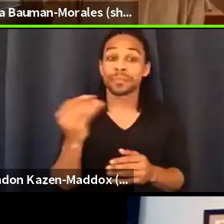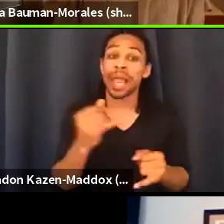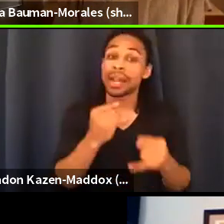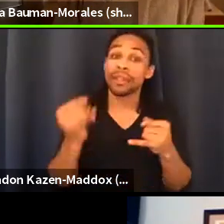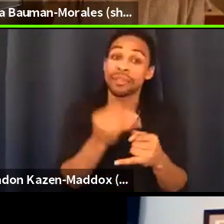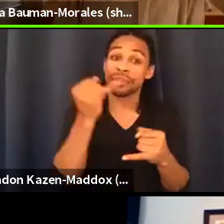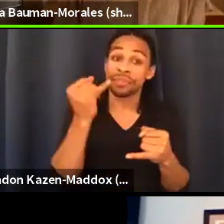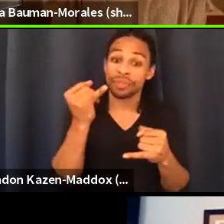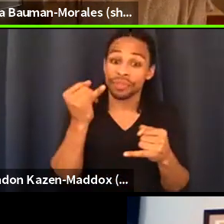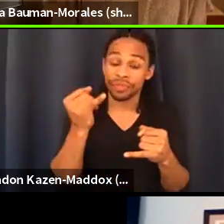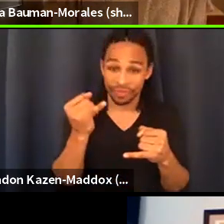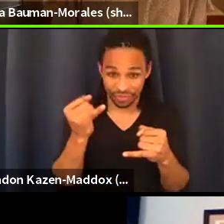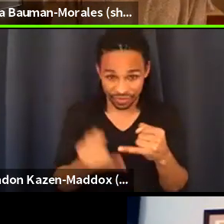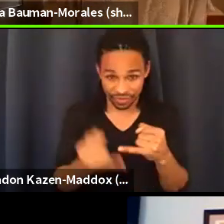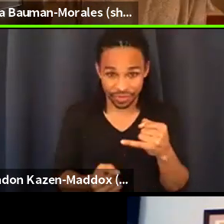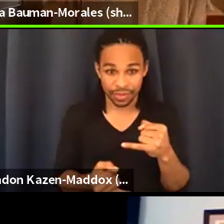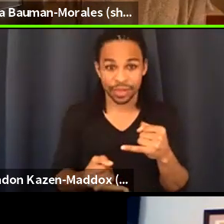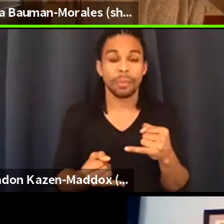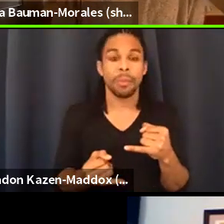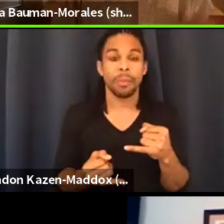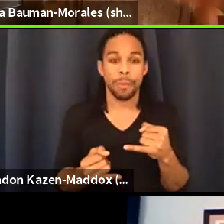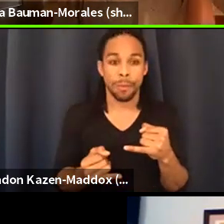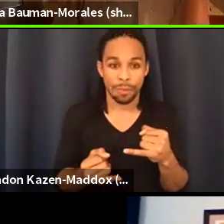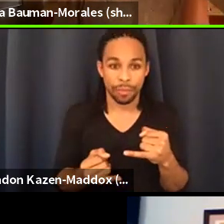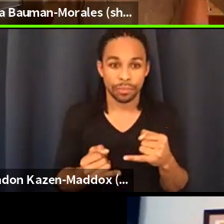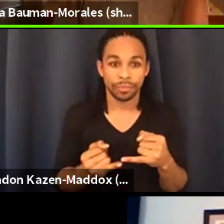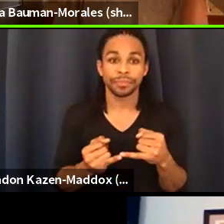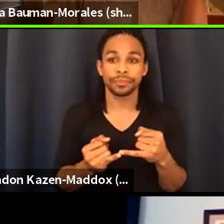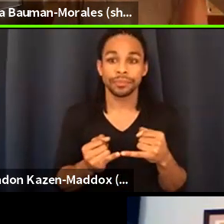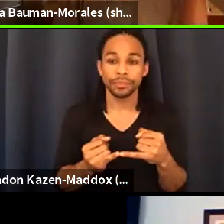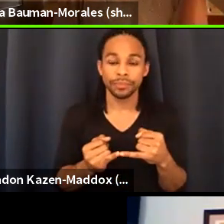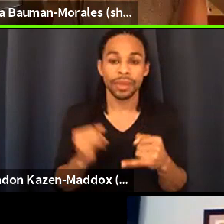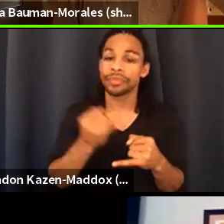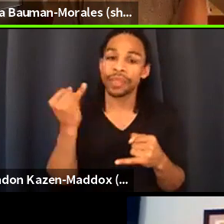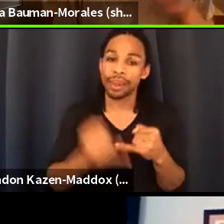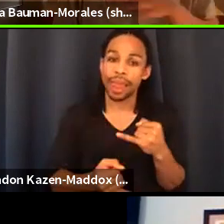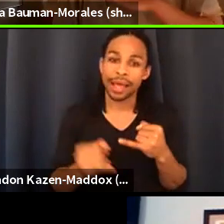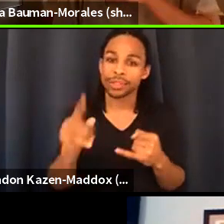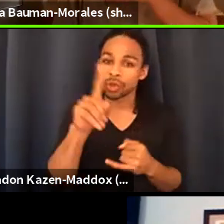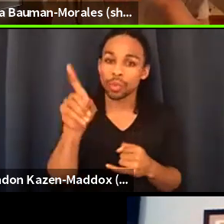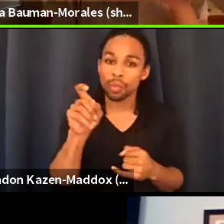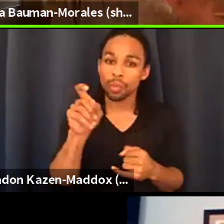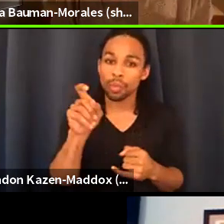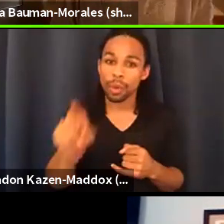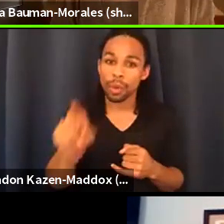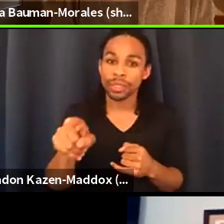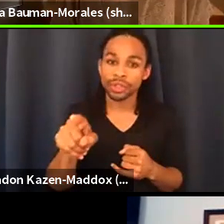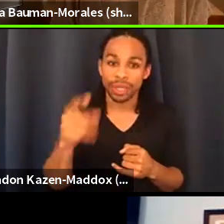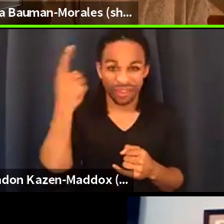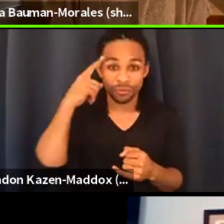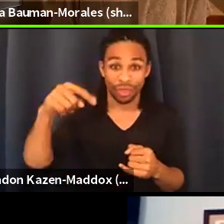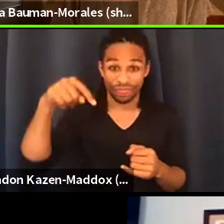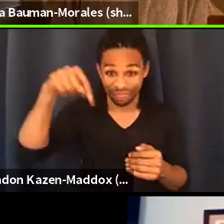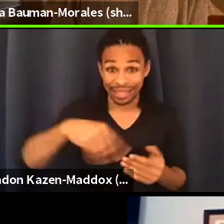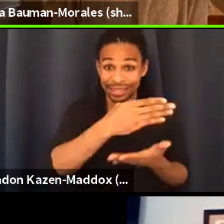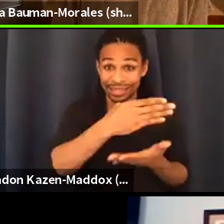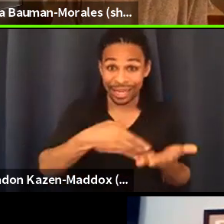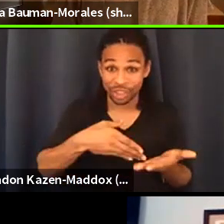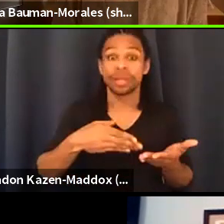I think we're doing well. The last question for this section of the evening, and remember folks, this is a taste.